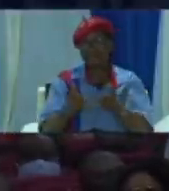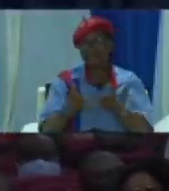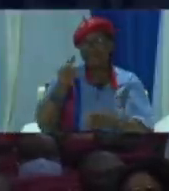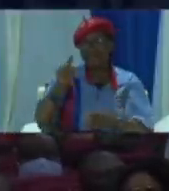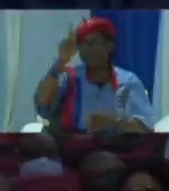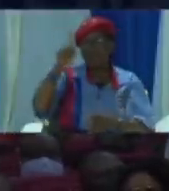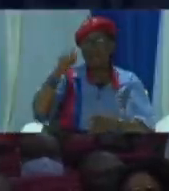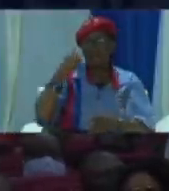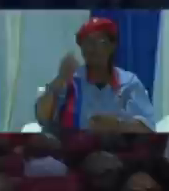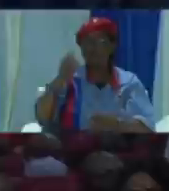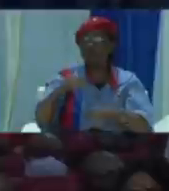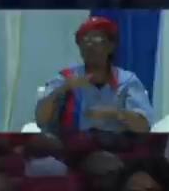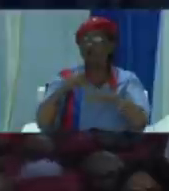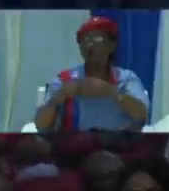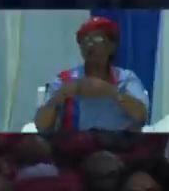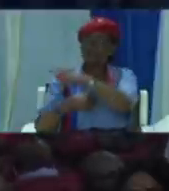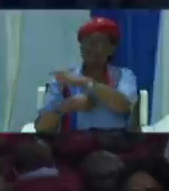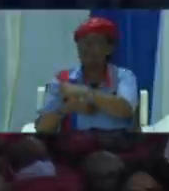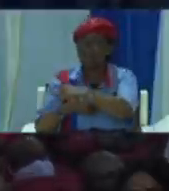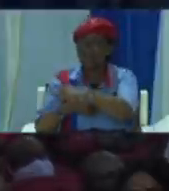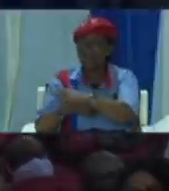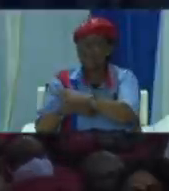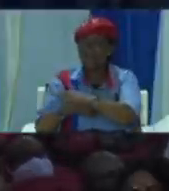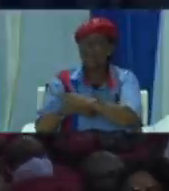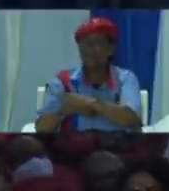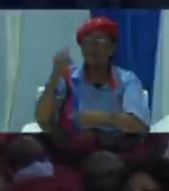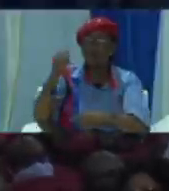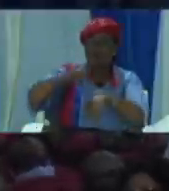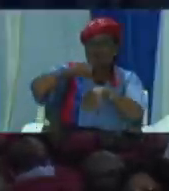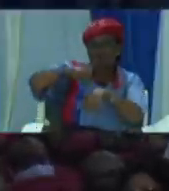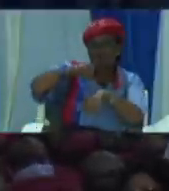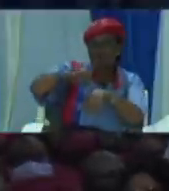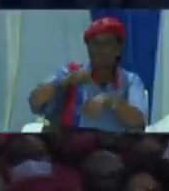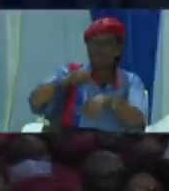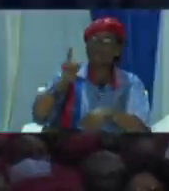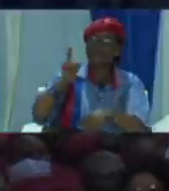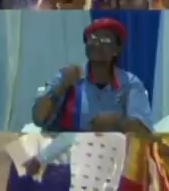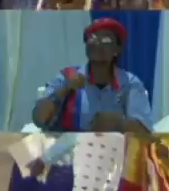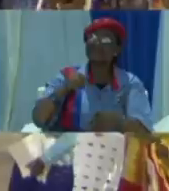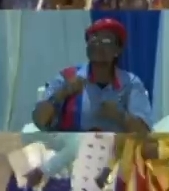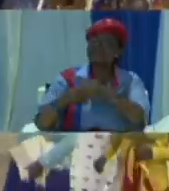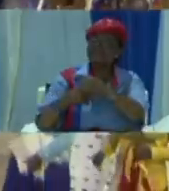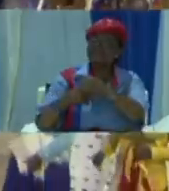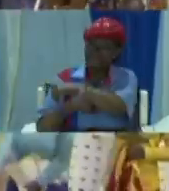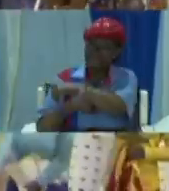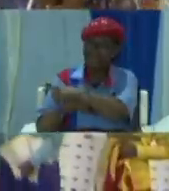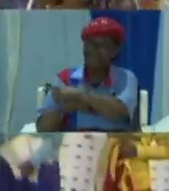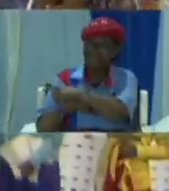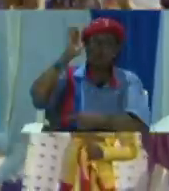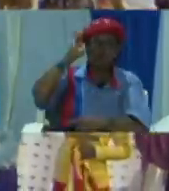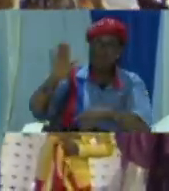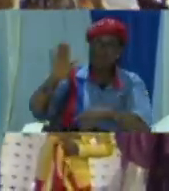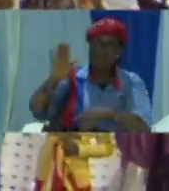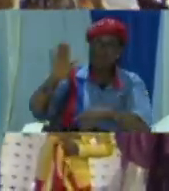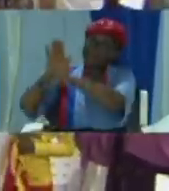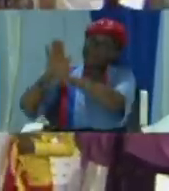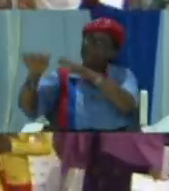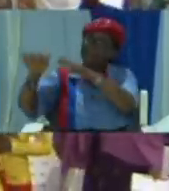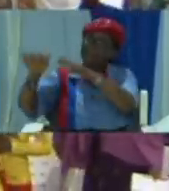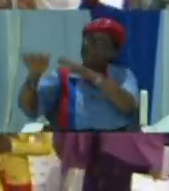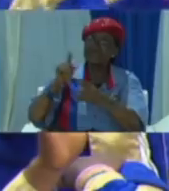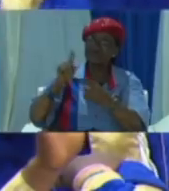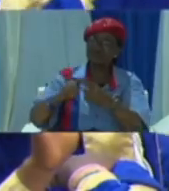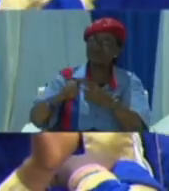to pe mi. The one who anointed me. Eni na to fororo ya mi sato. We step into your house. Yo jase wa ni ile re.